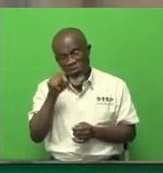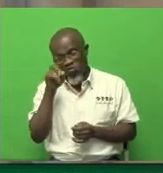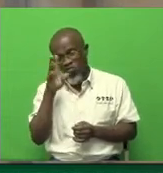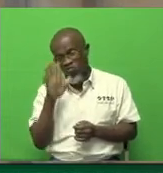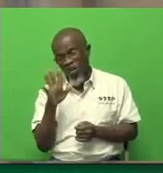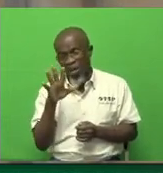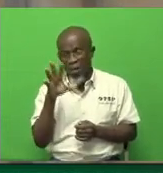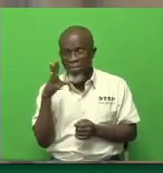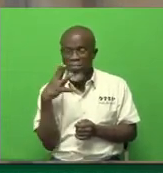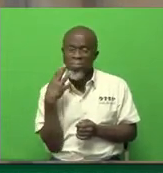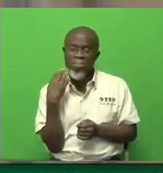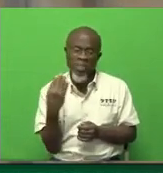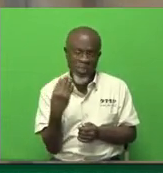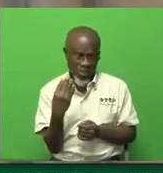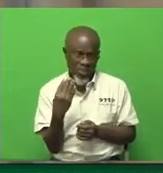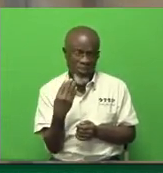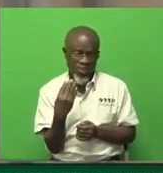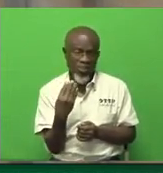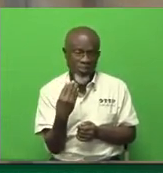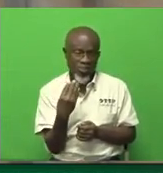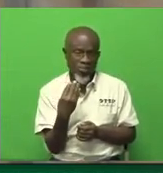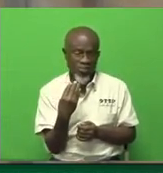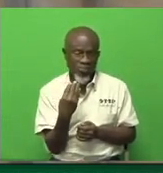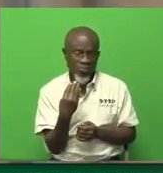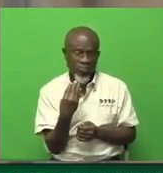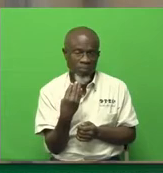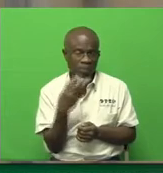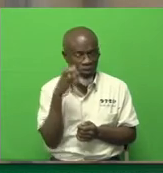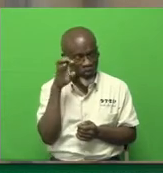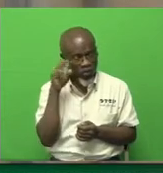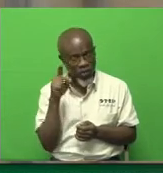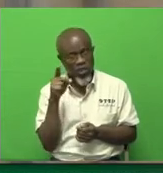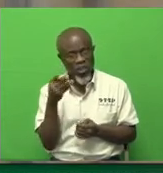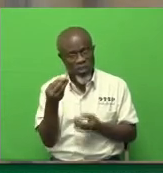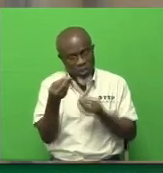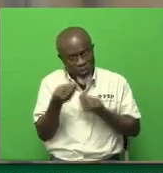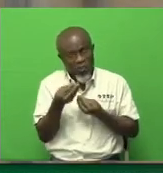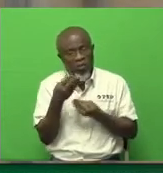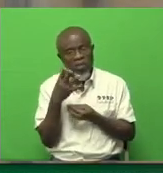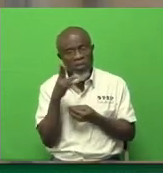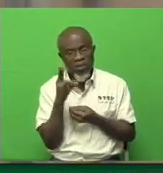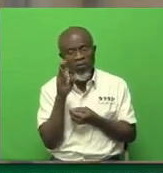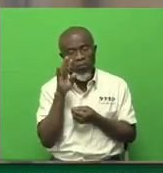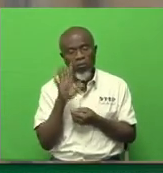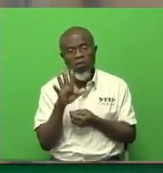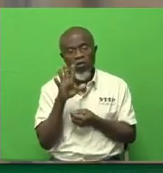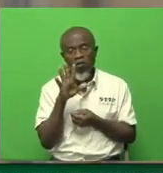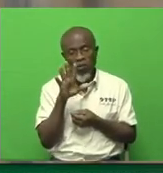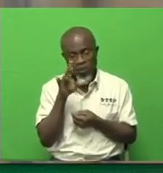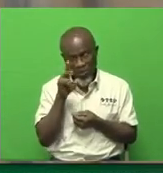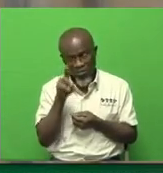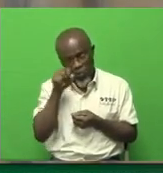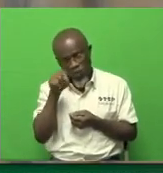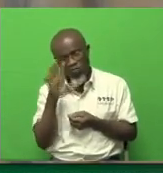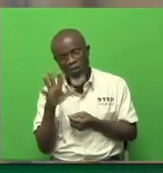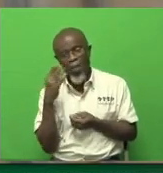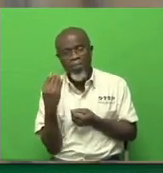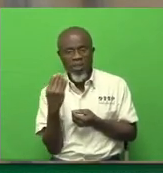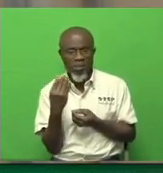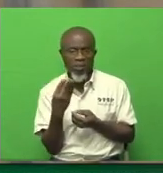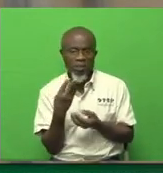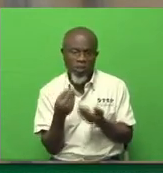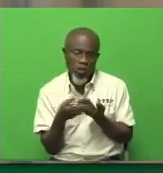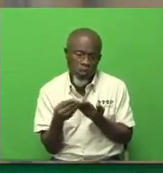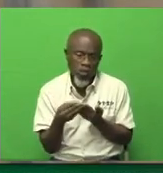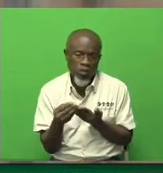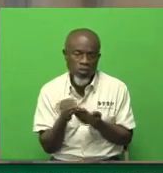itself being allocated 5.5 billion parents parents I'm speaking to you now help your